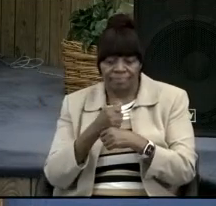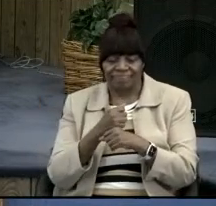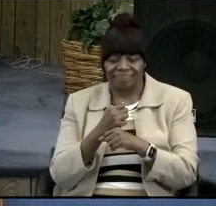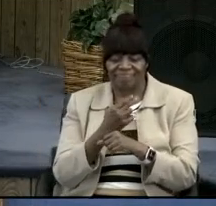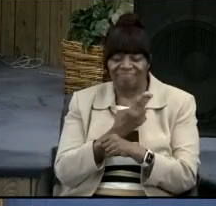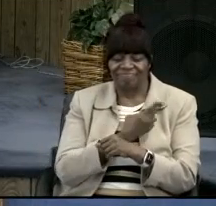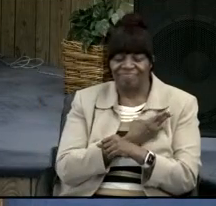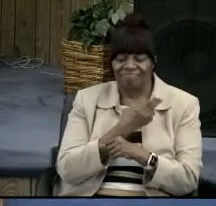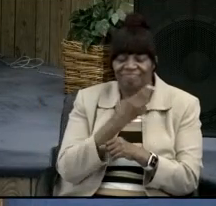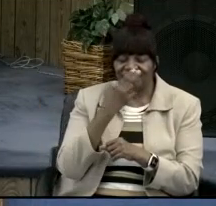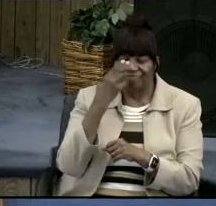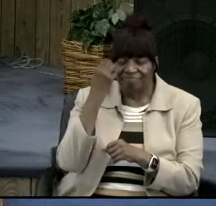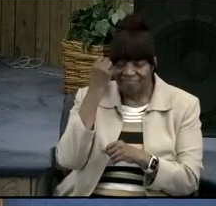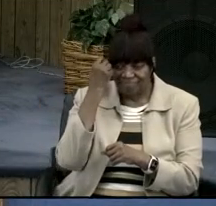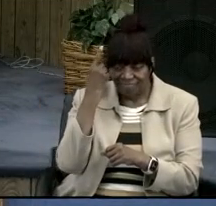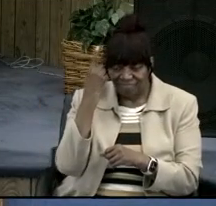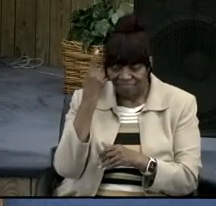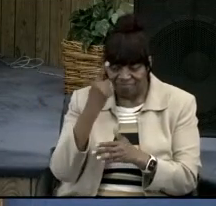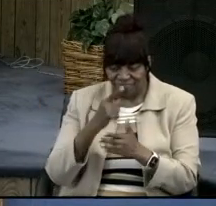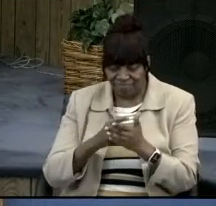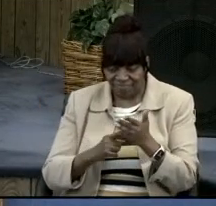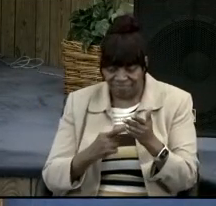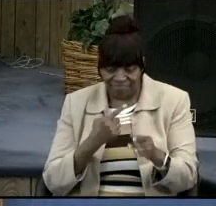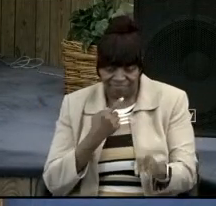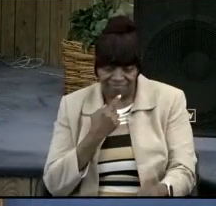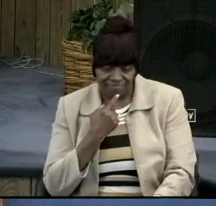being said.